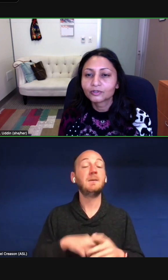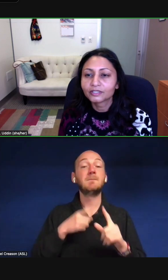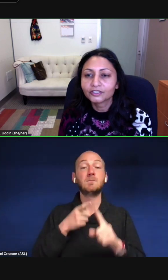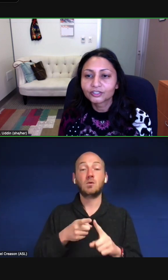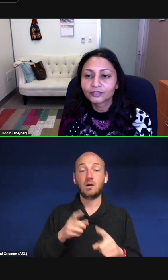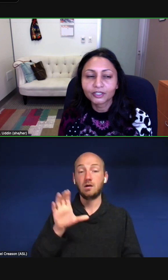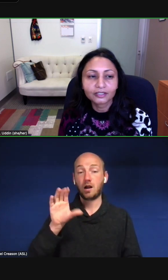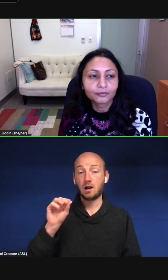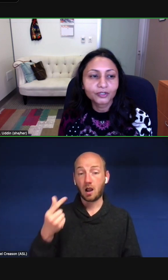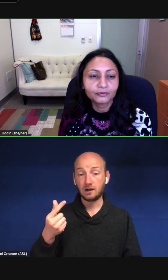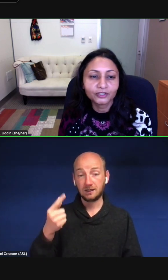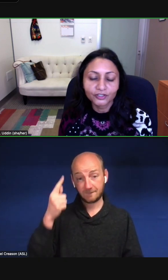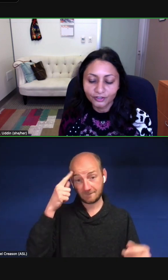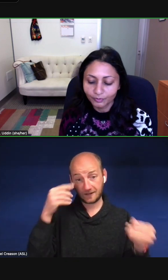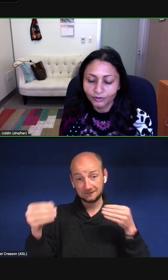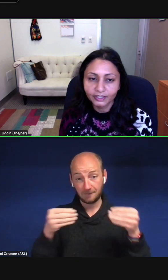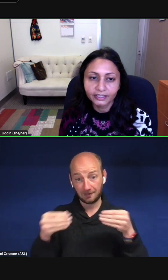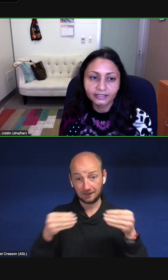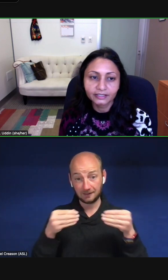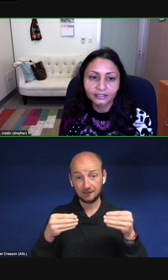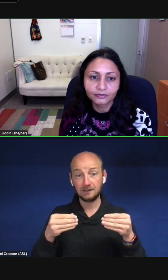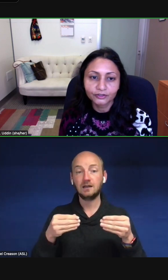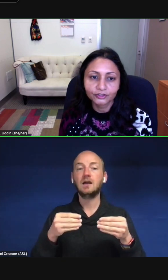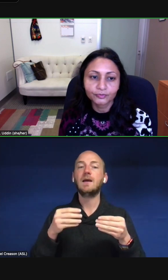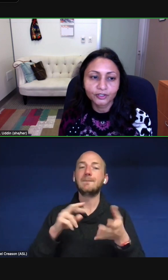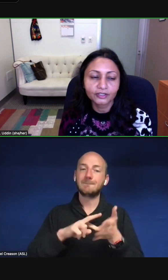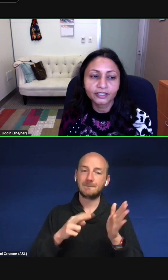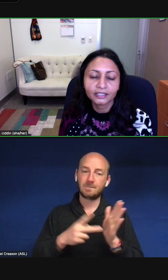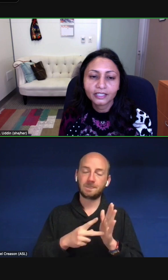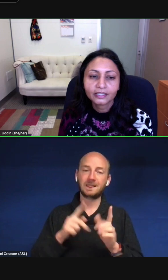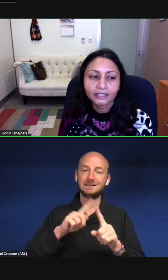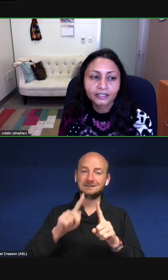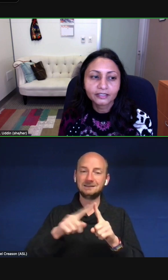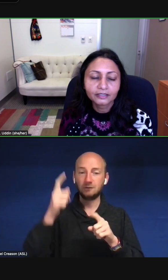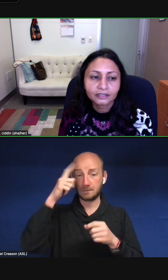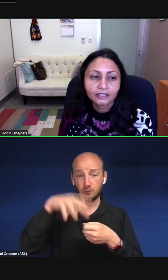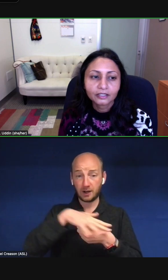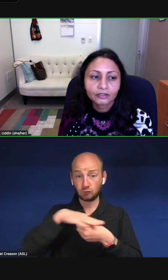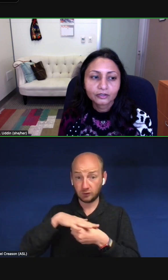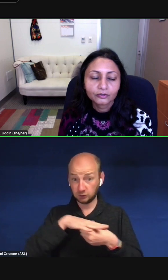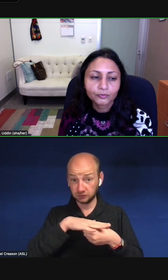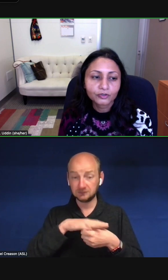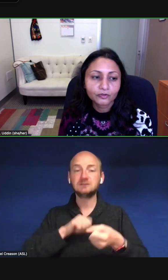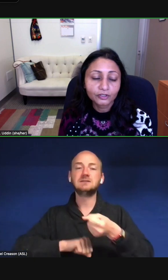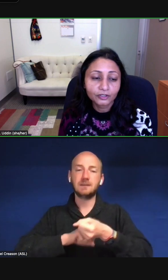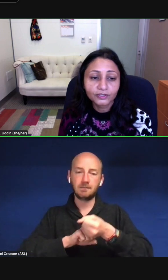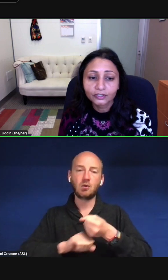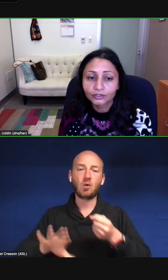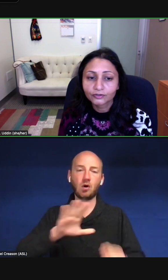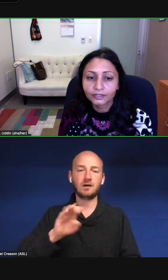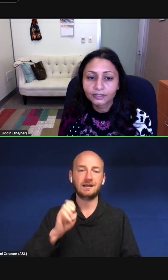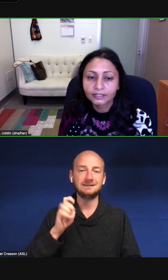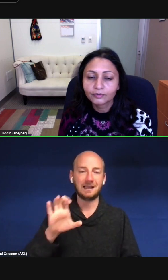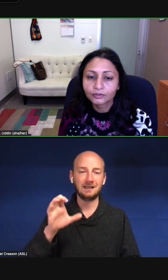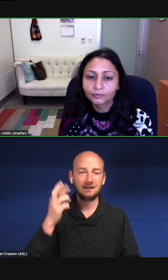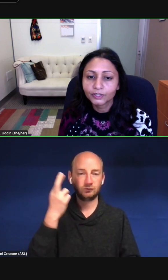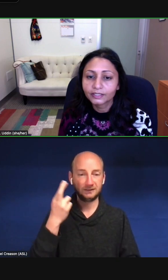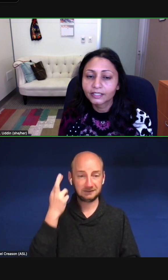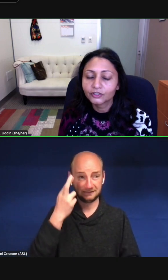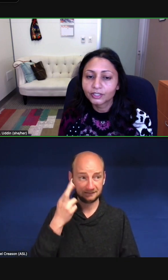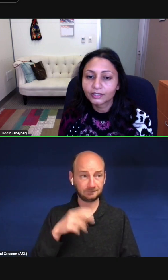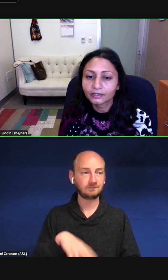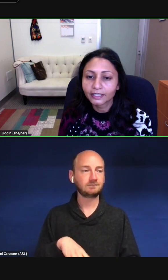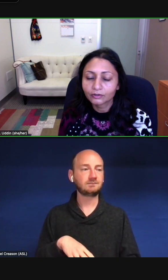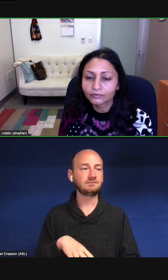involves coordination among brain regions supporting executive functions broadly. And groups of adults and children seem to